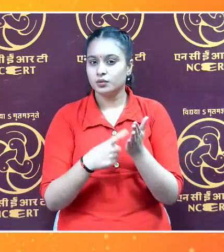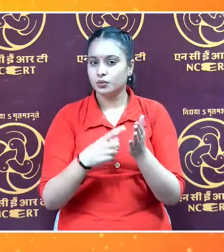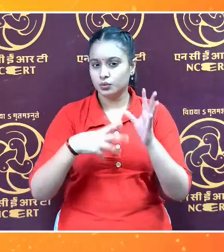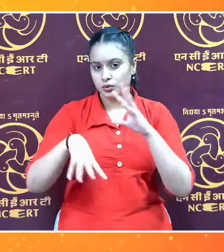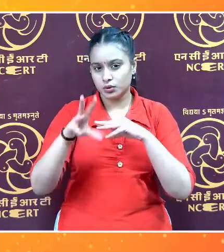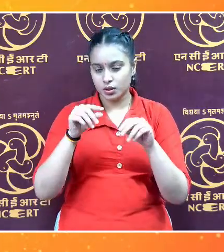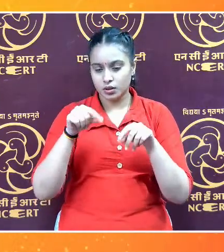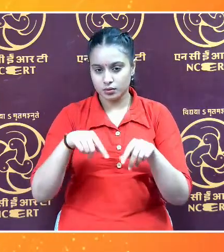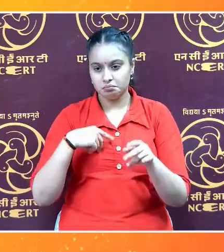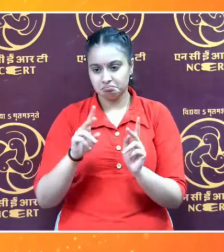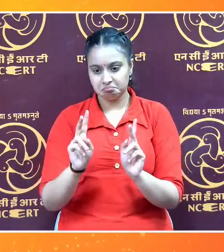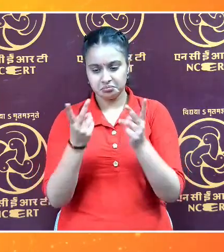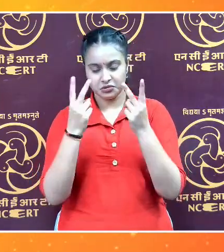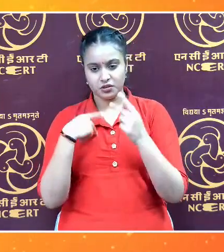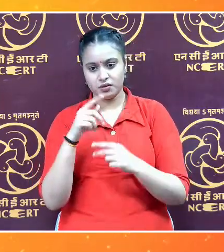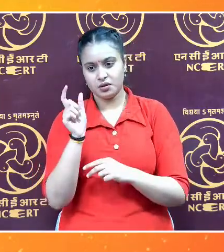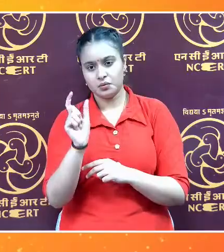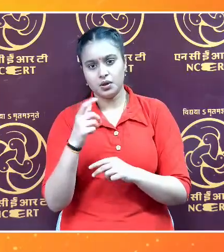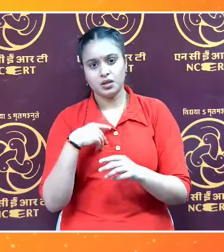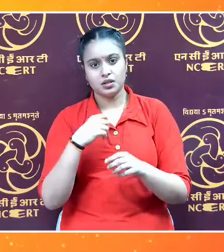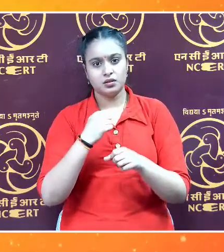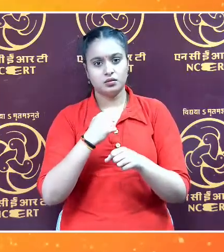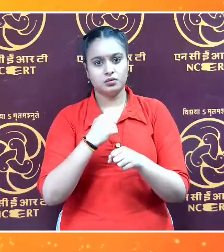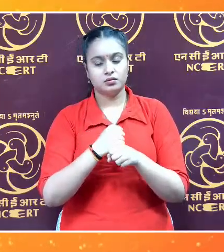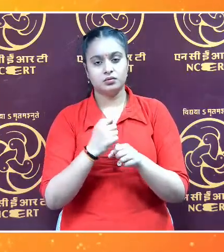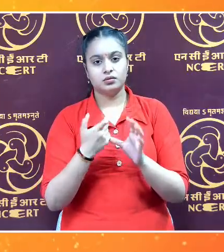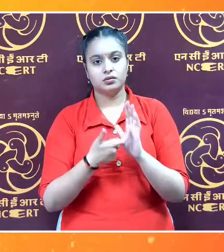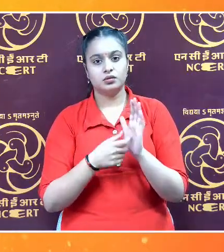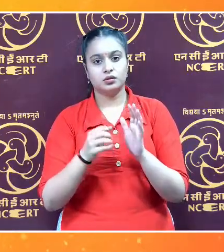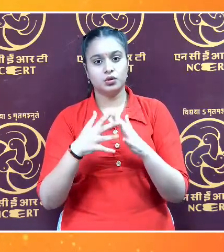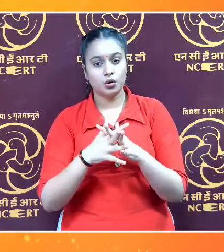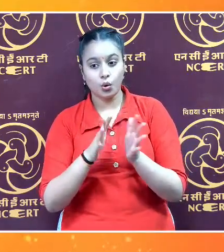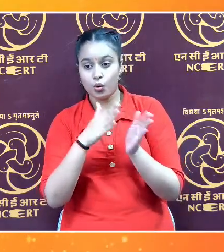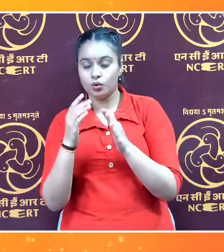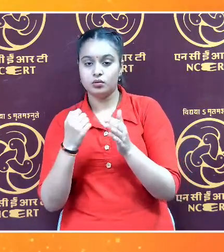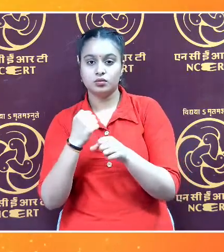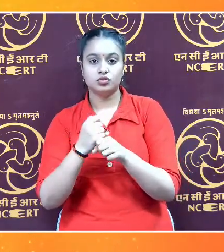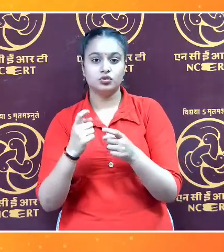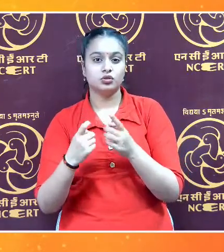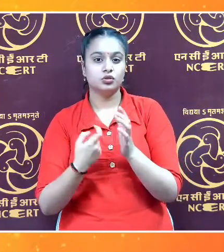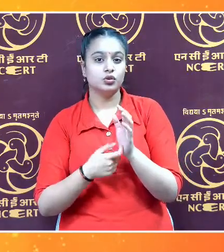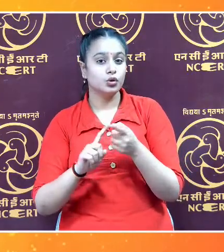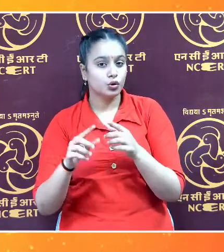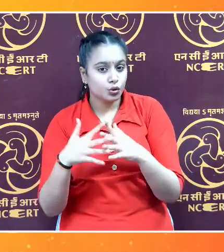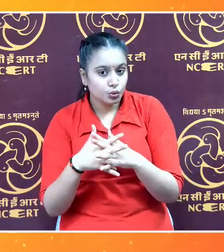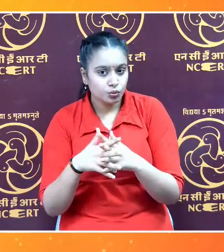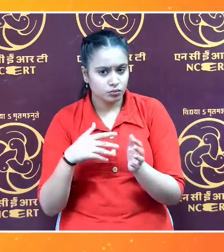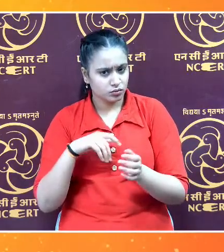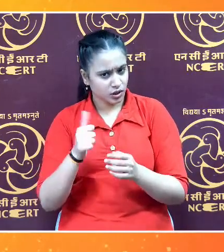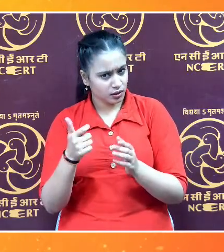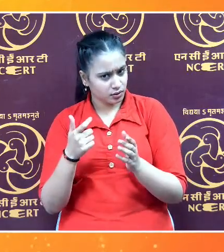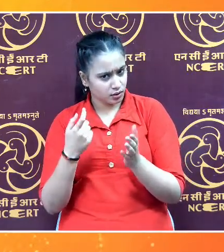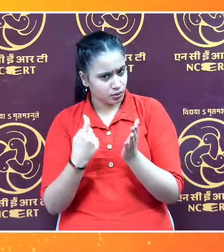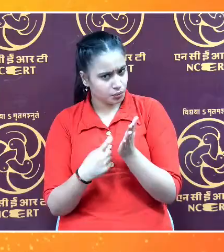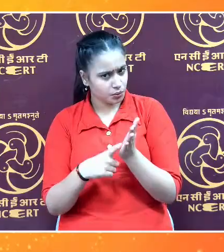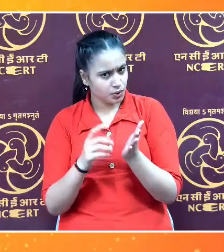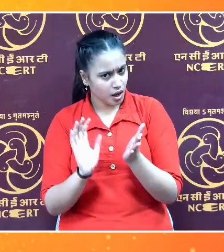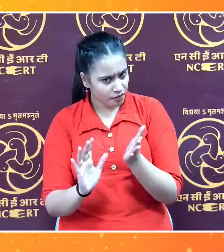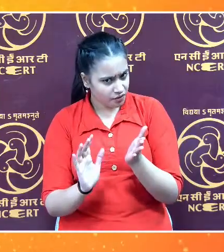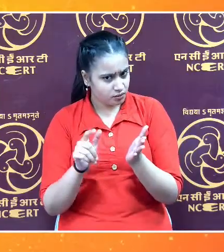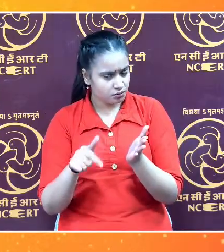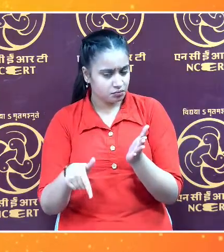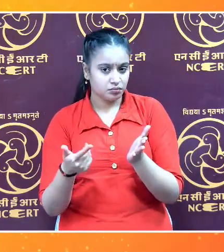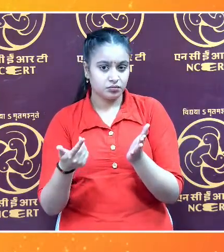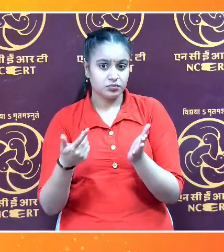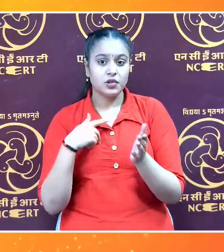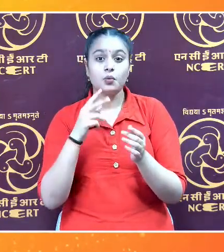getting a totally different word altogether. Like grow becomes grew, go becomes went. Is there any other rule also? Where For these these are irregular